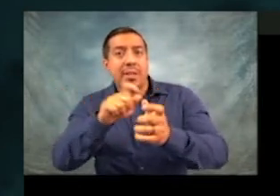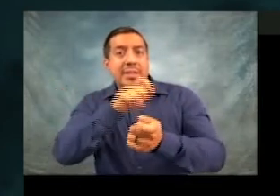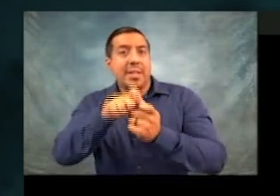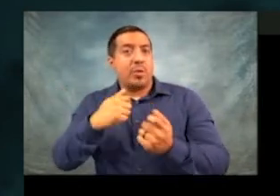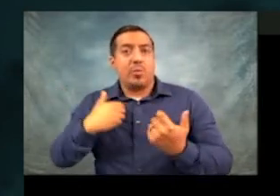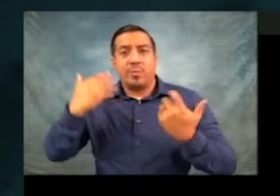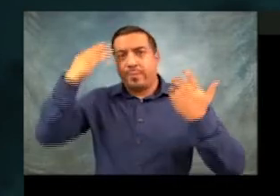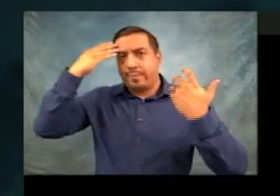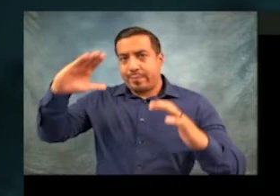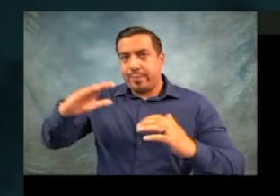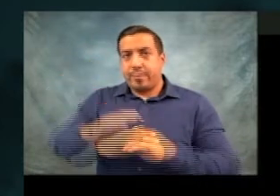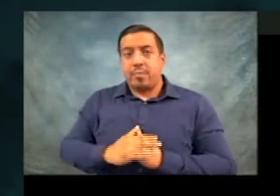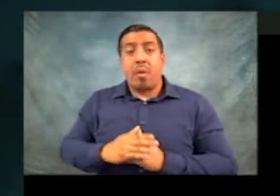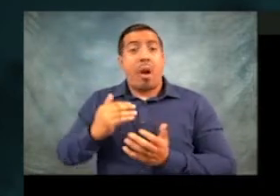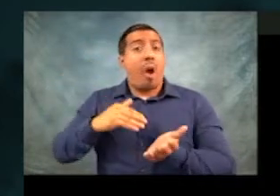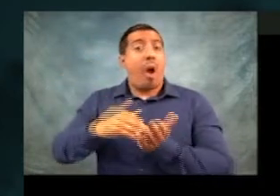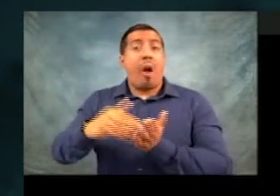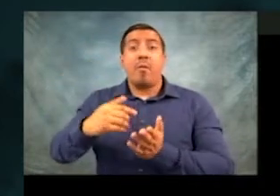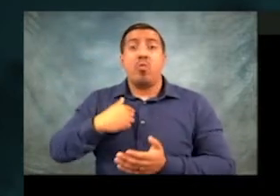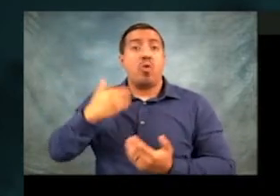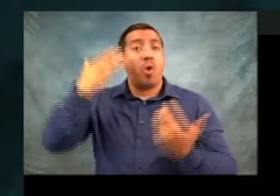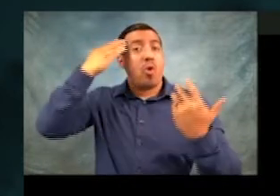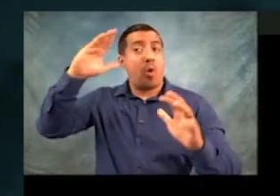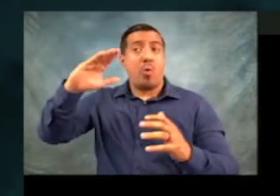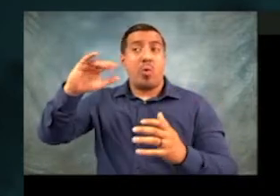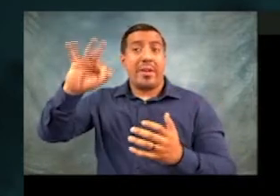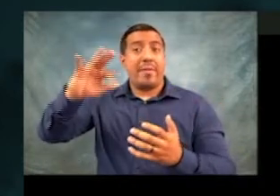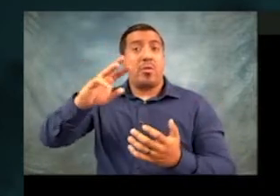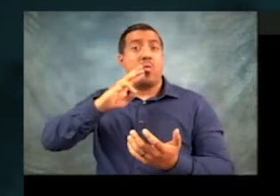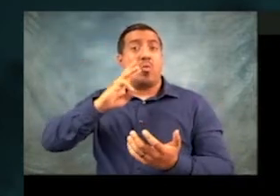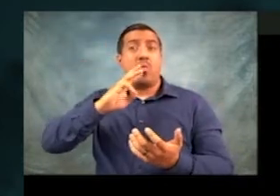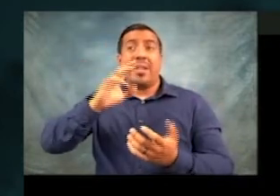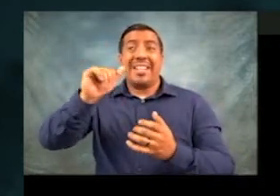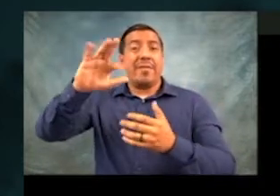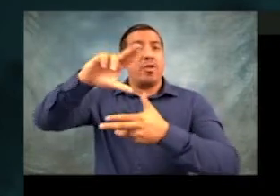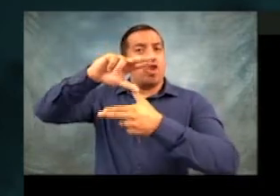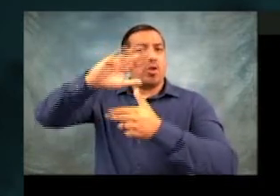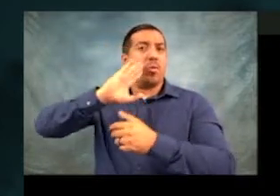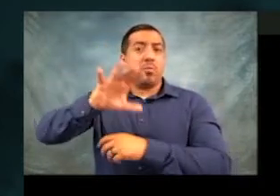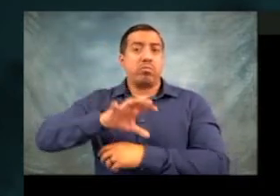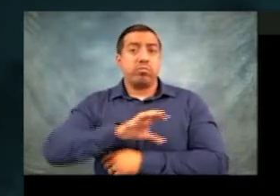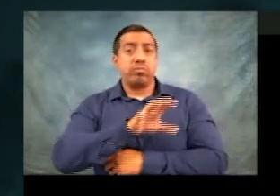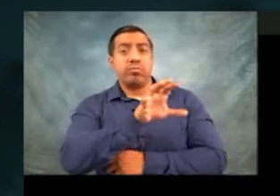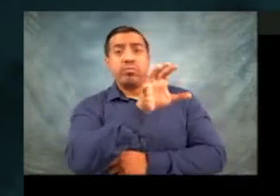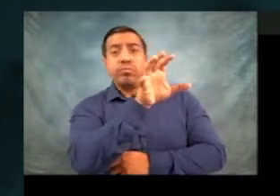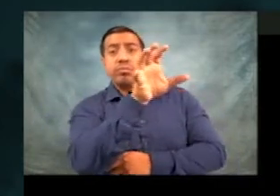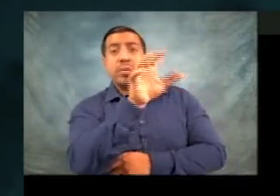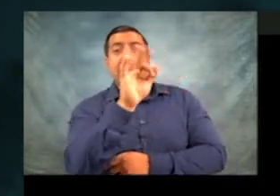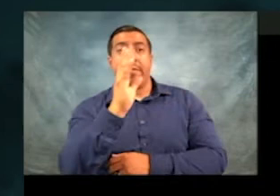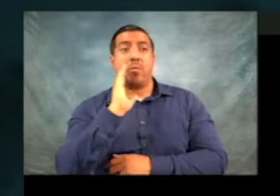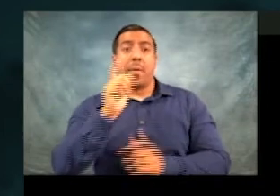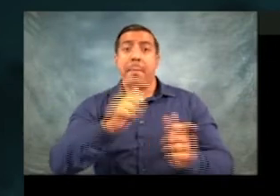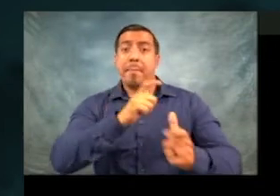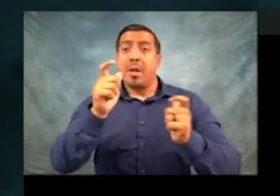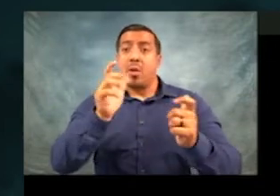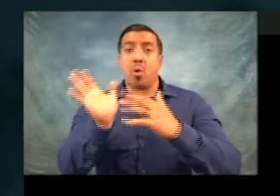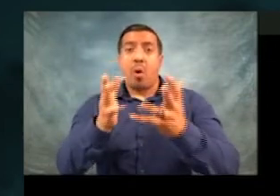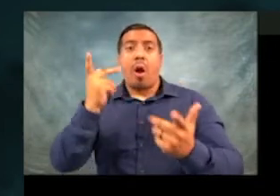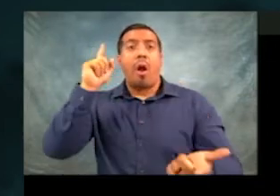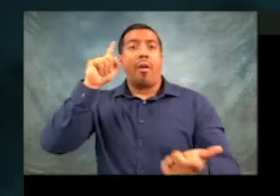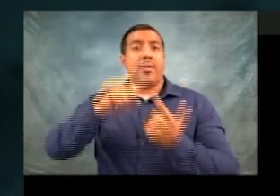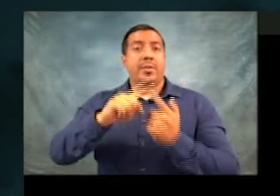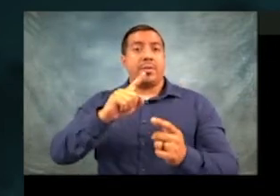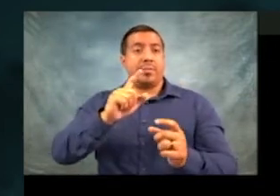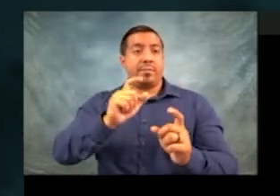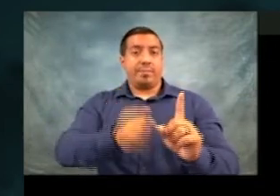so therefore, we often don't know where these big storm surges are going to go until right